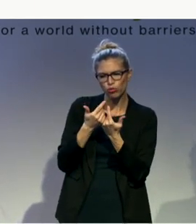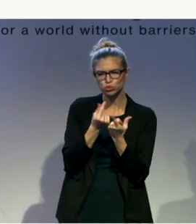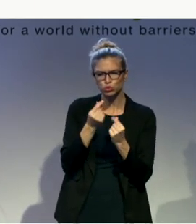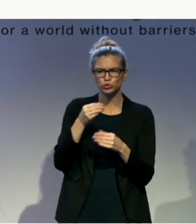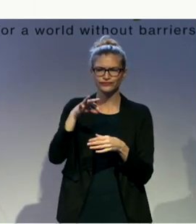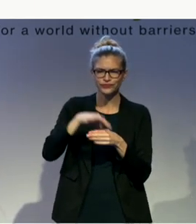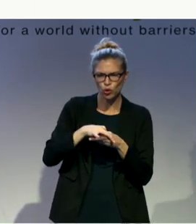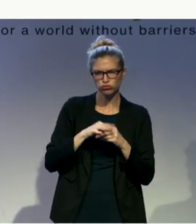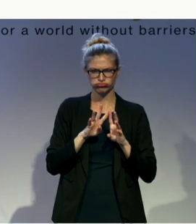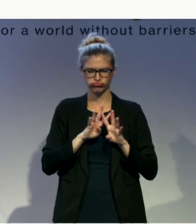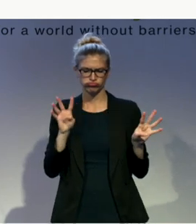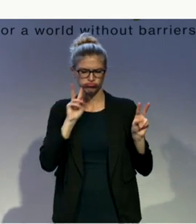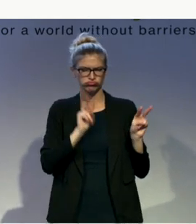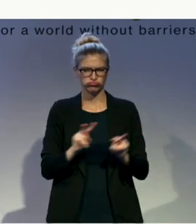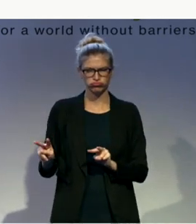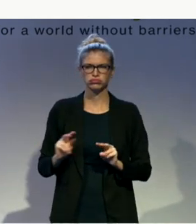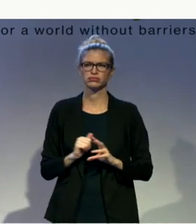have someone